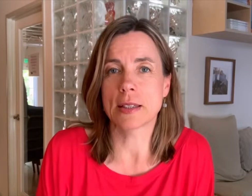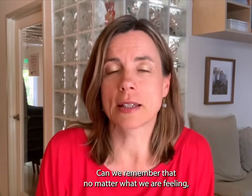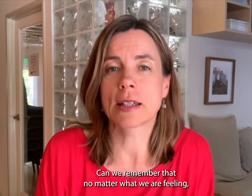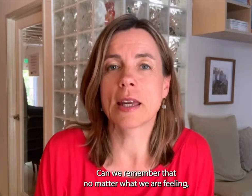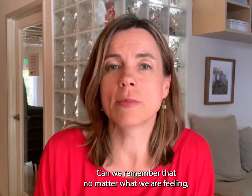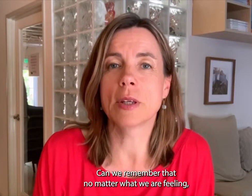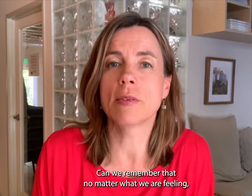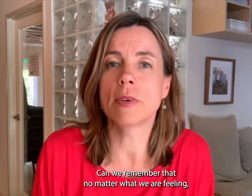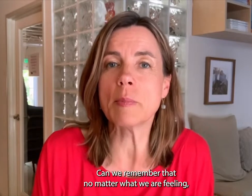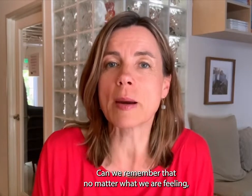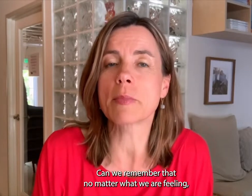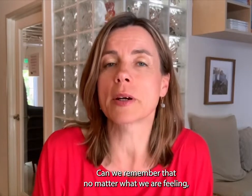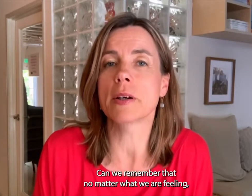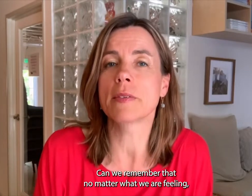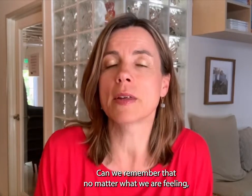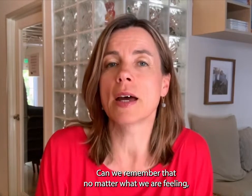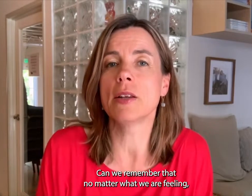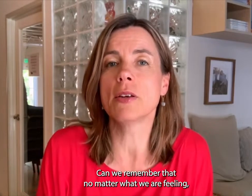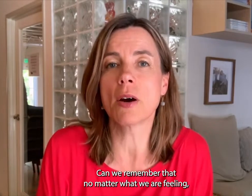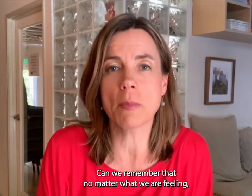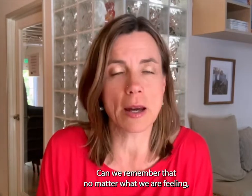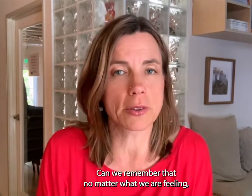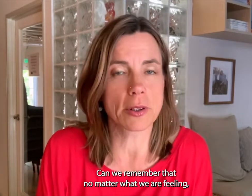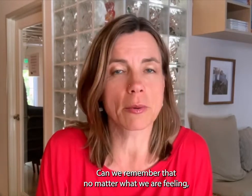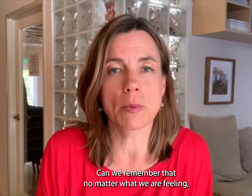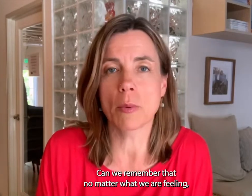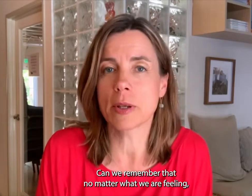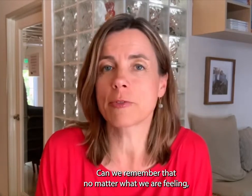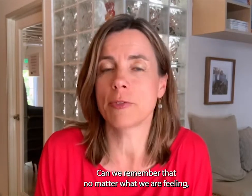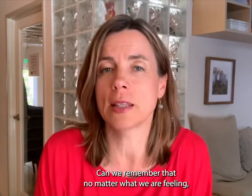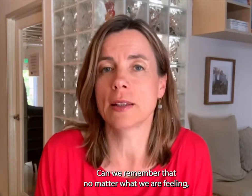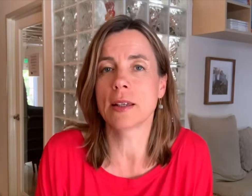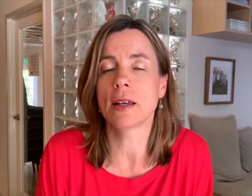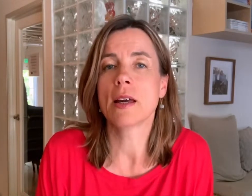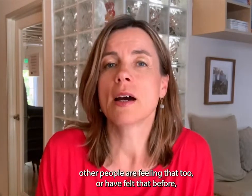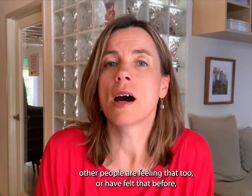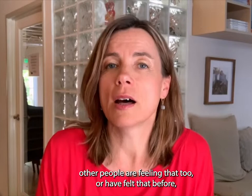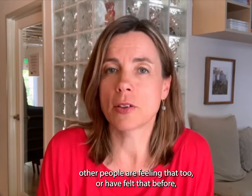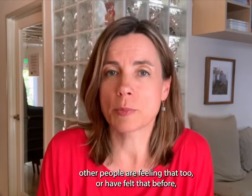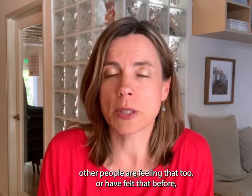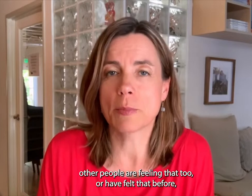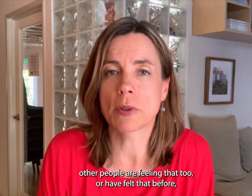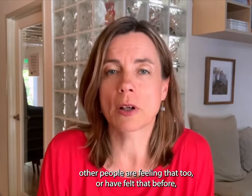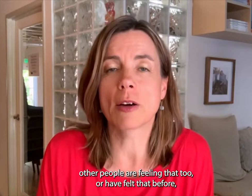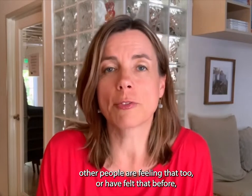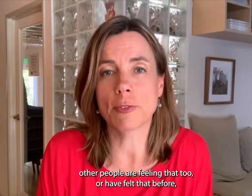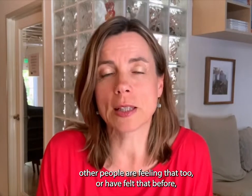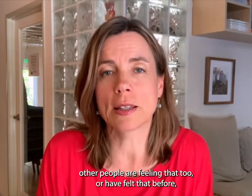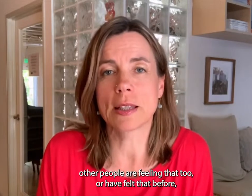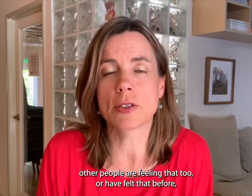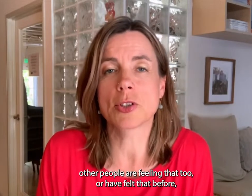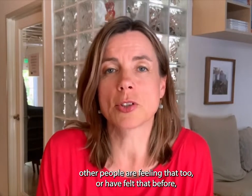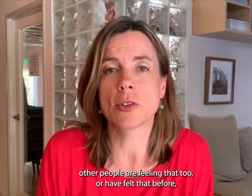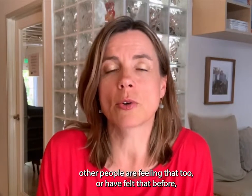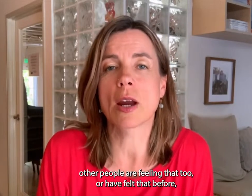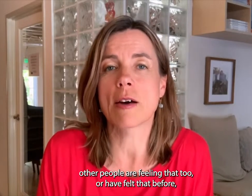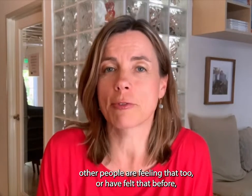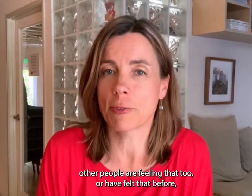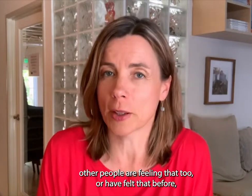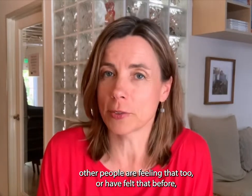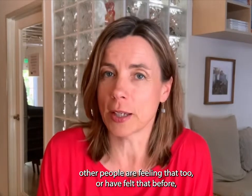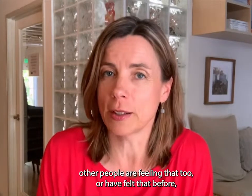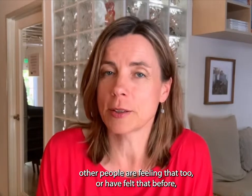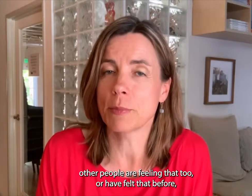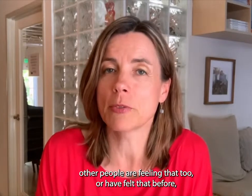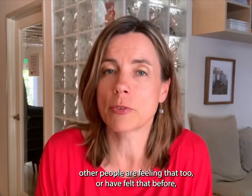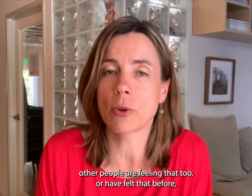humanity. Can we remember that no matter what we're feeling, other people are feeling that too or have